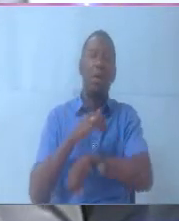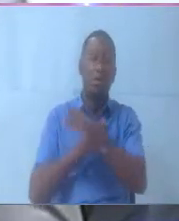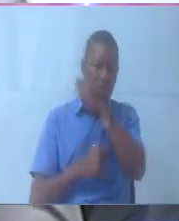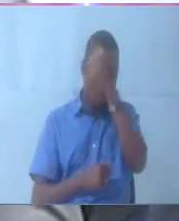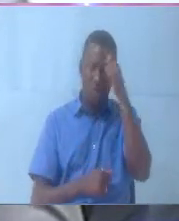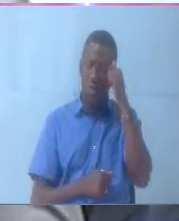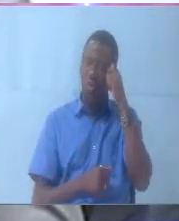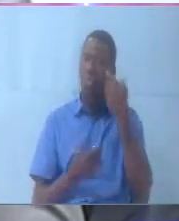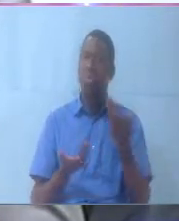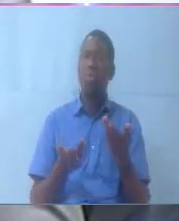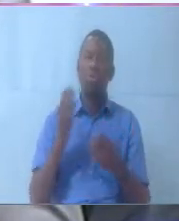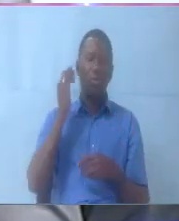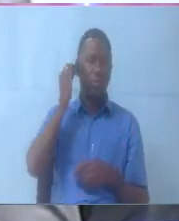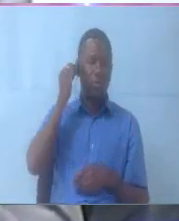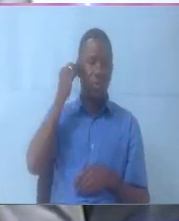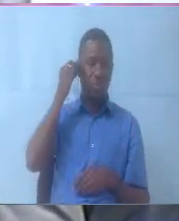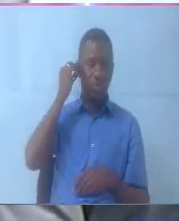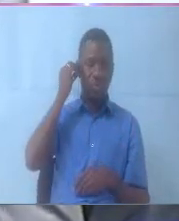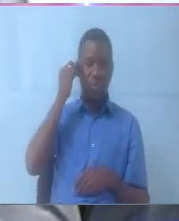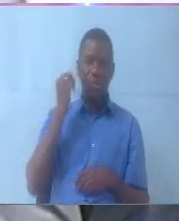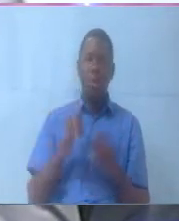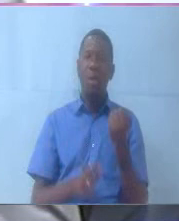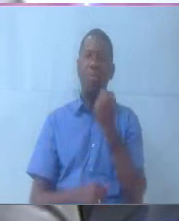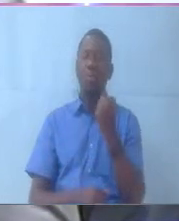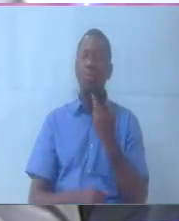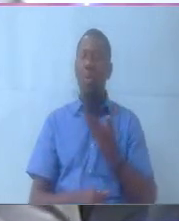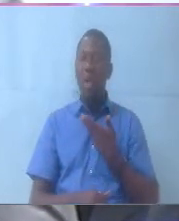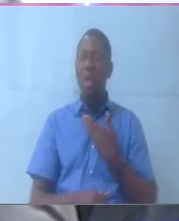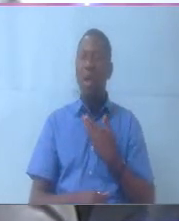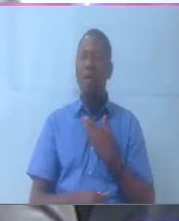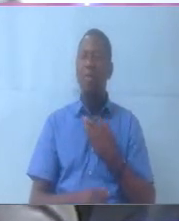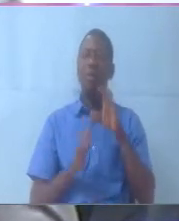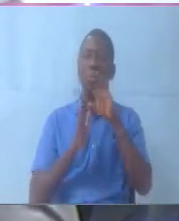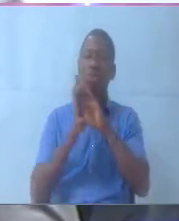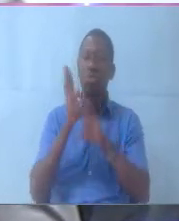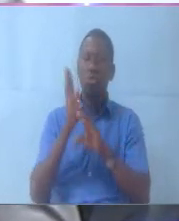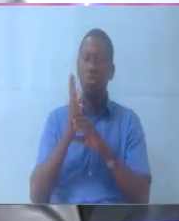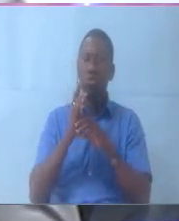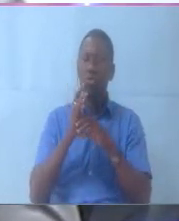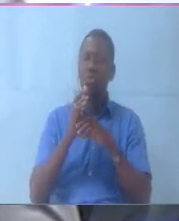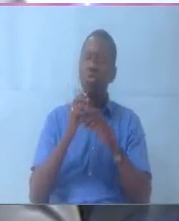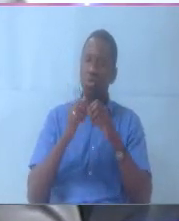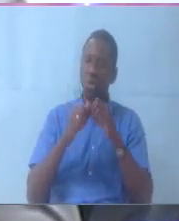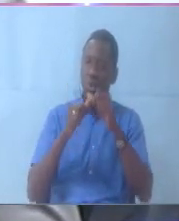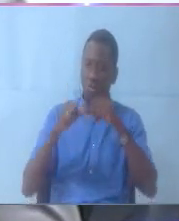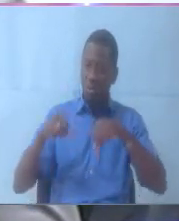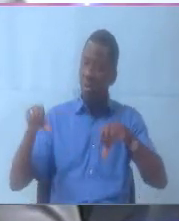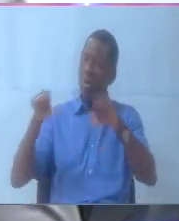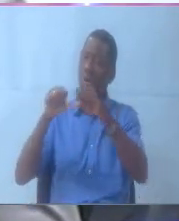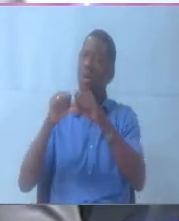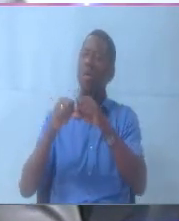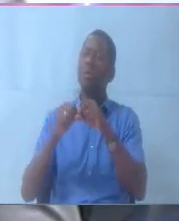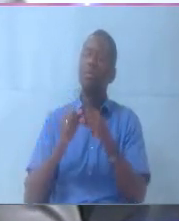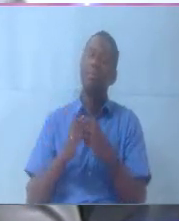our affairs, because we have constitutional frameworks that